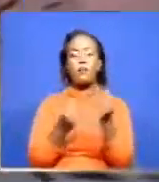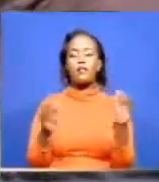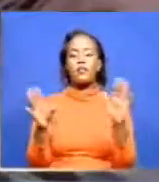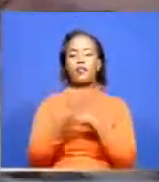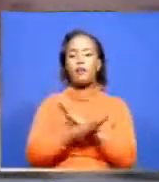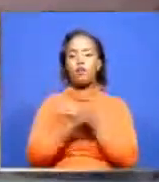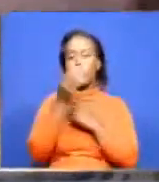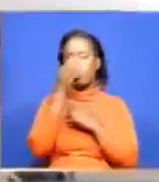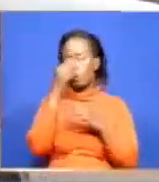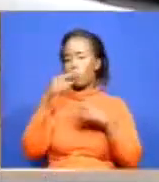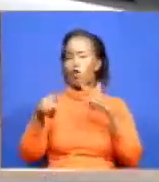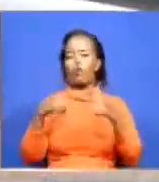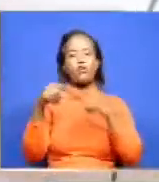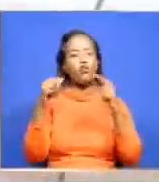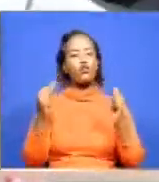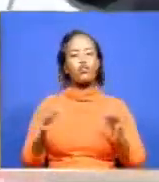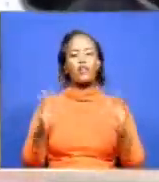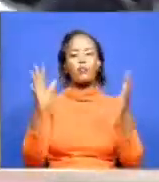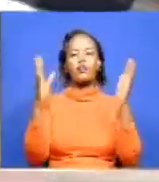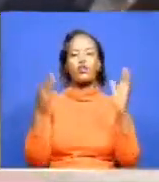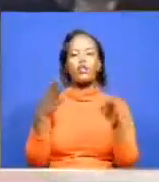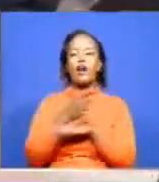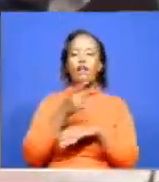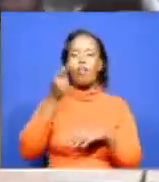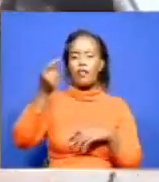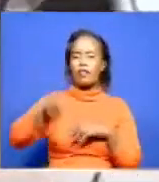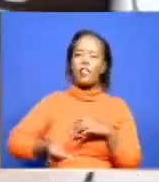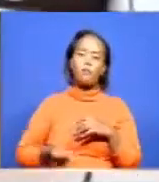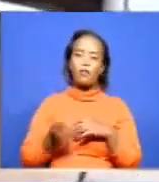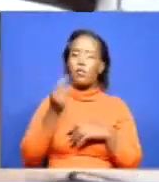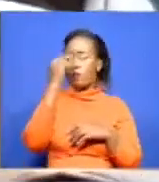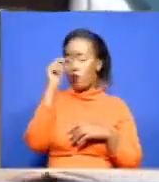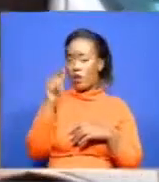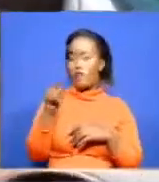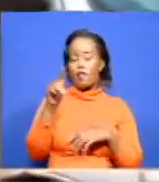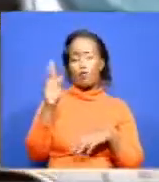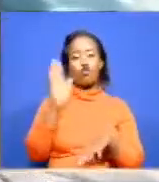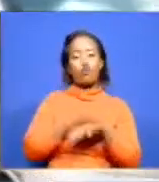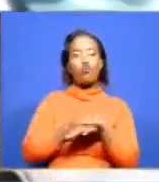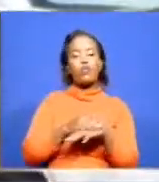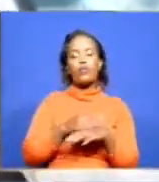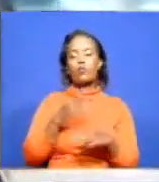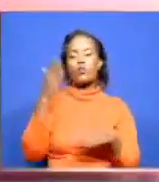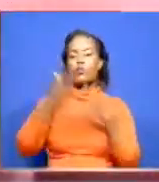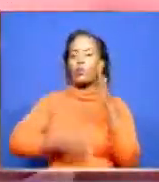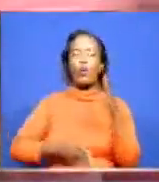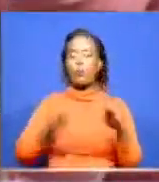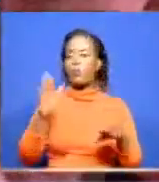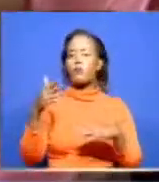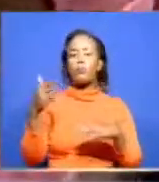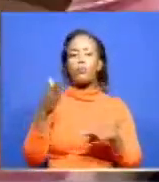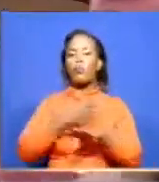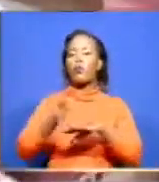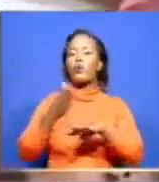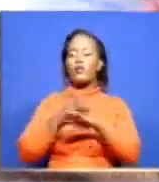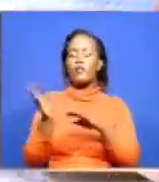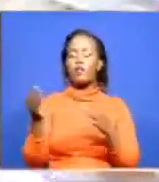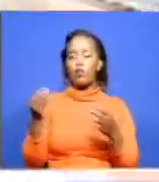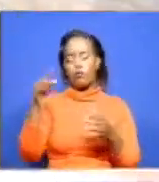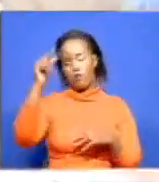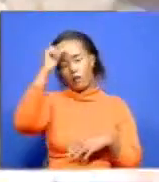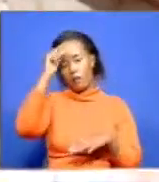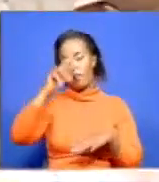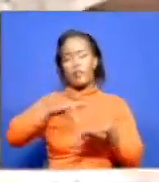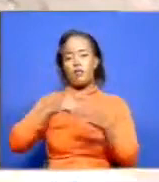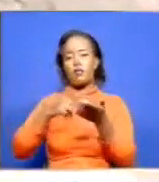in a celebratory mood, hailing the judgment as an intervention meant to end wastage of government resources through an unnecessary bid